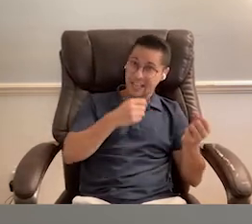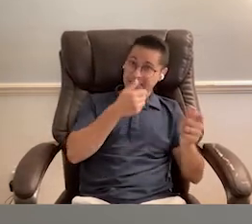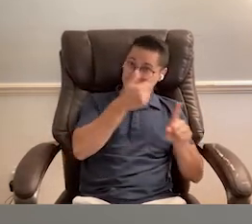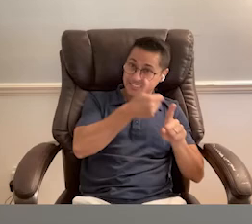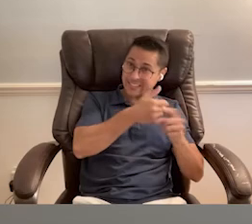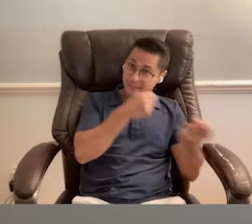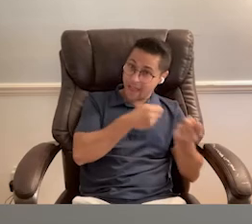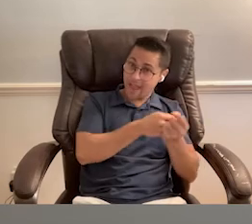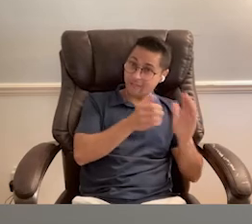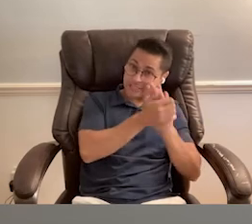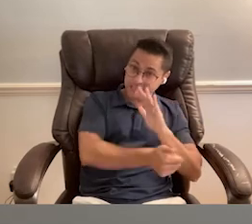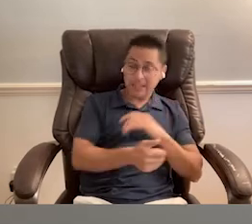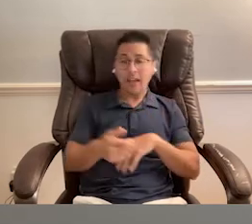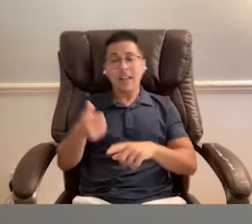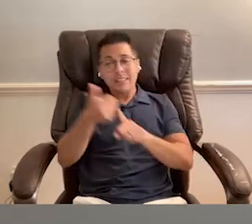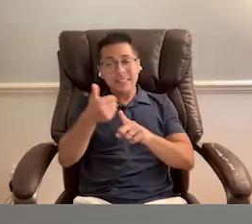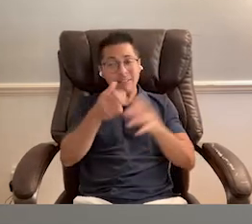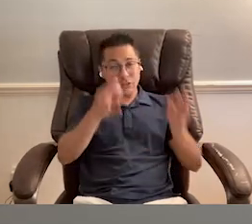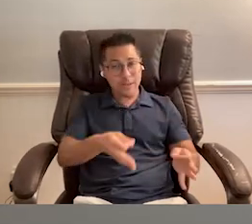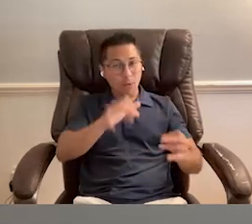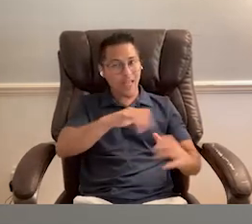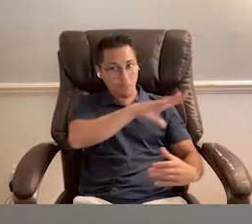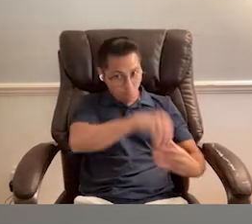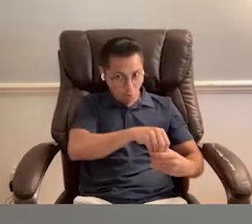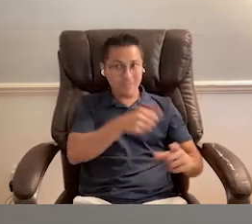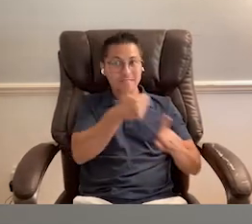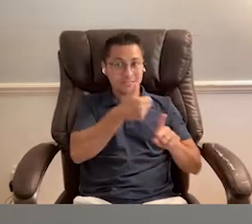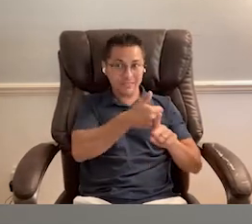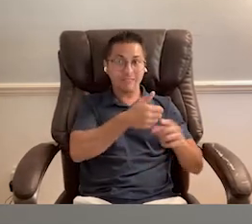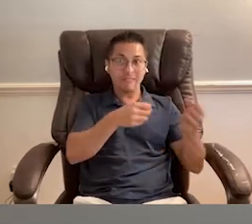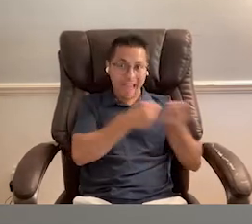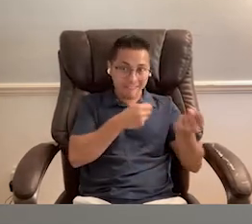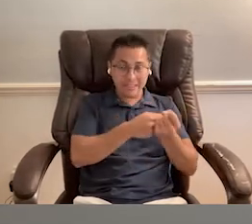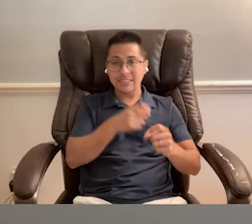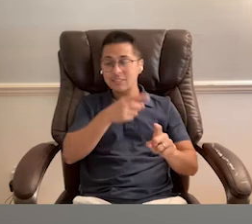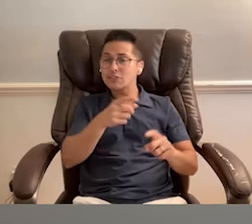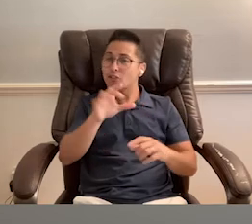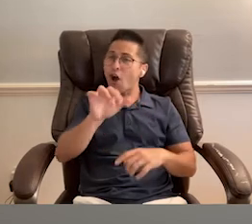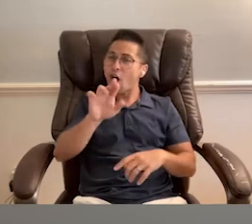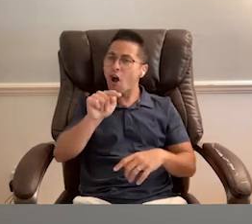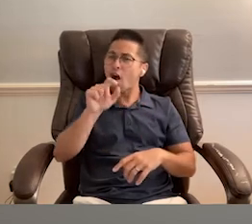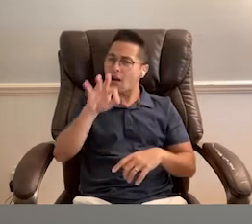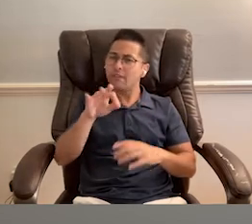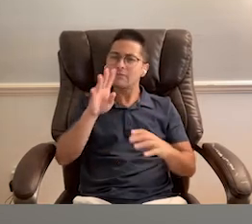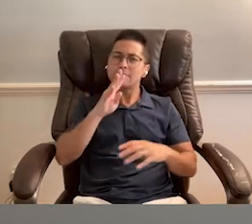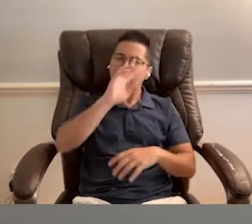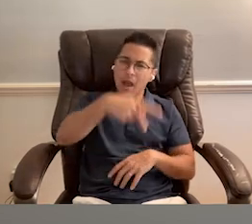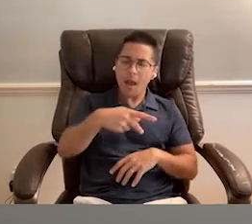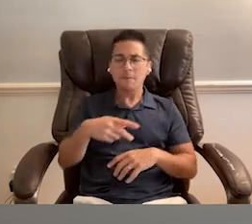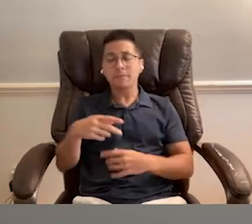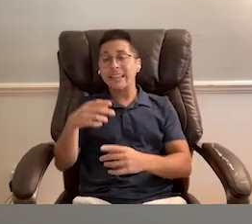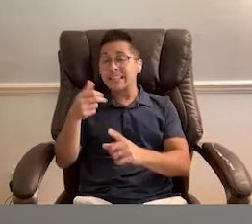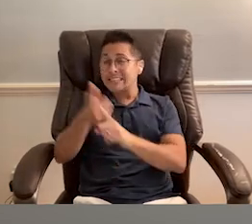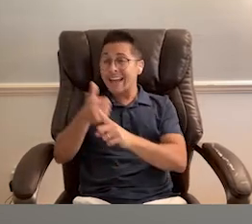skills, self-determination is part of self-advocacy. Self-advocacy is the art of speaking up, and